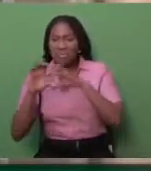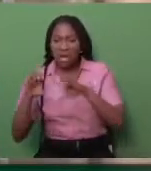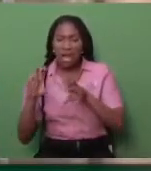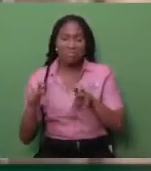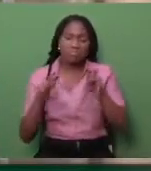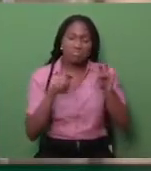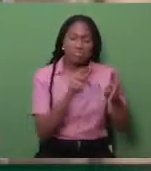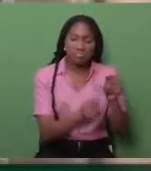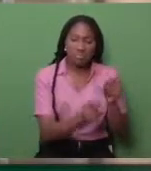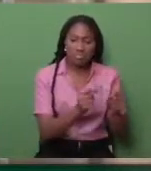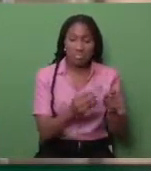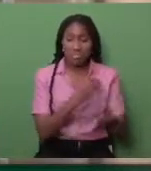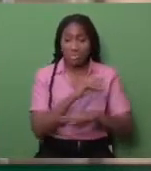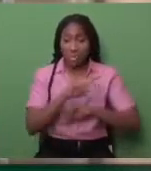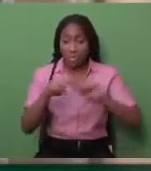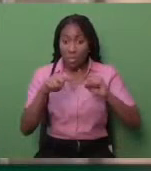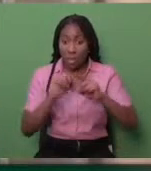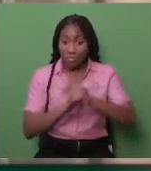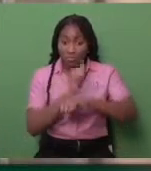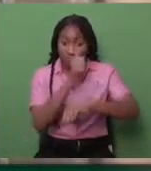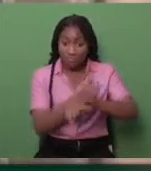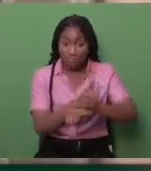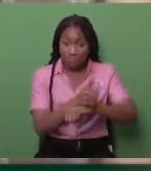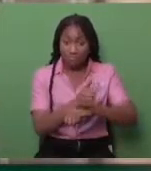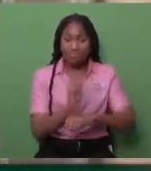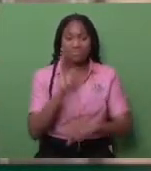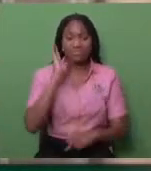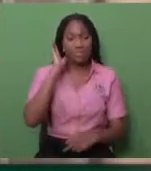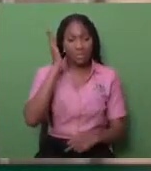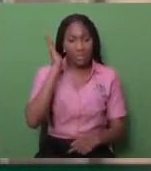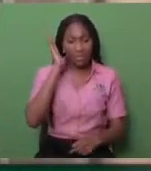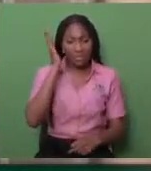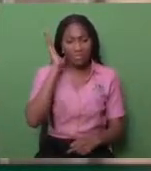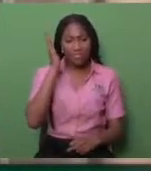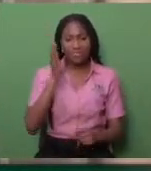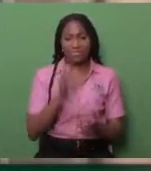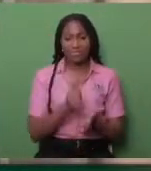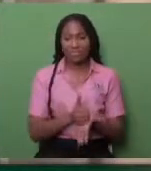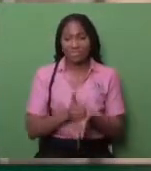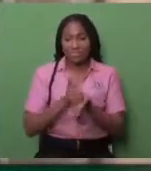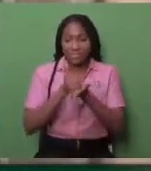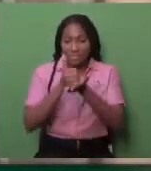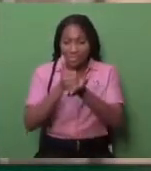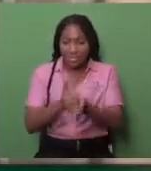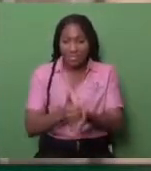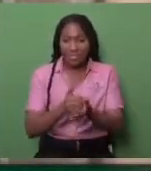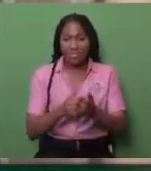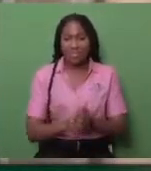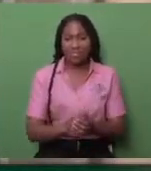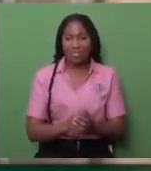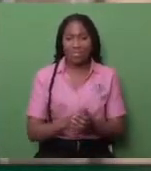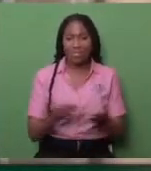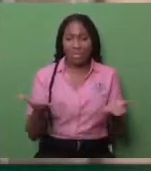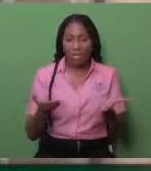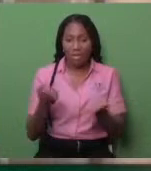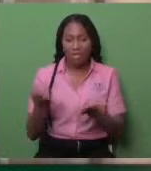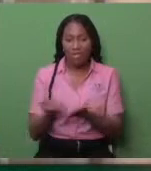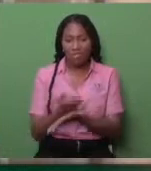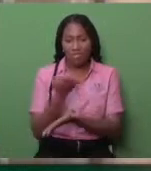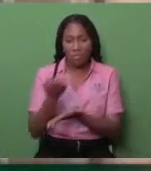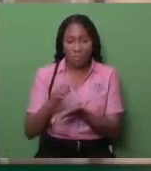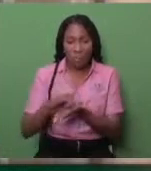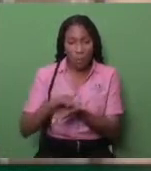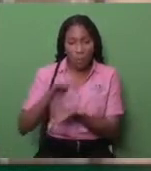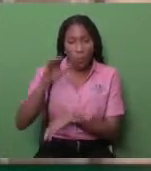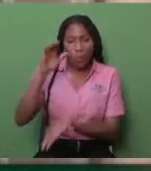have larger positive multiplier effects in kickstarting the economic recovery, fostering growth,